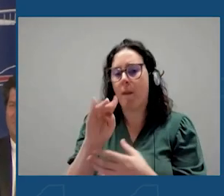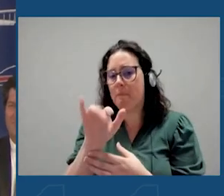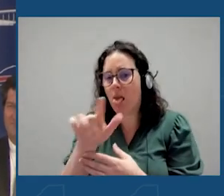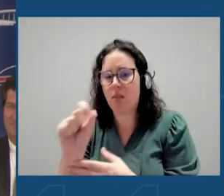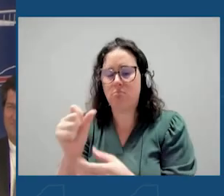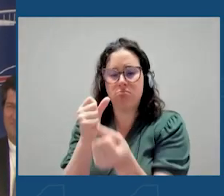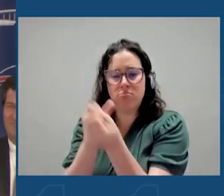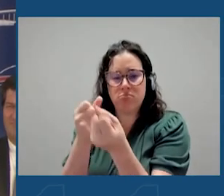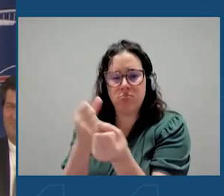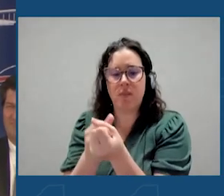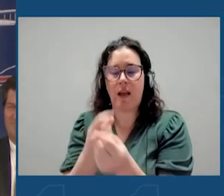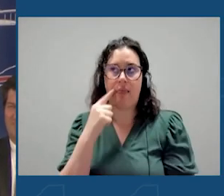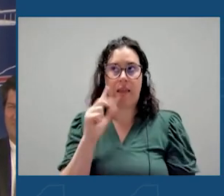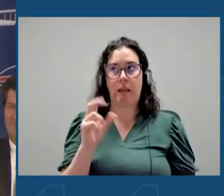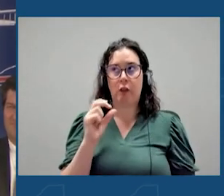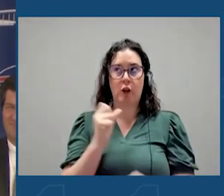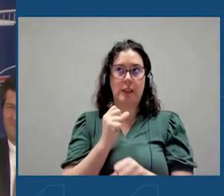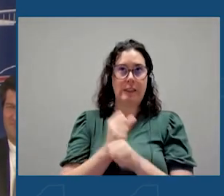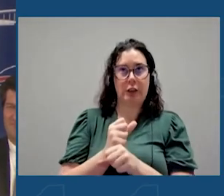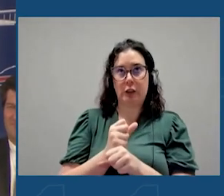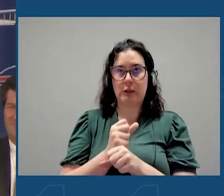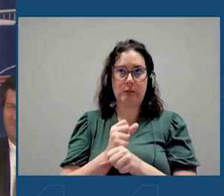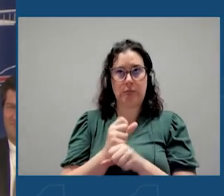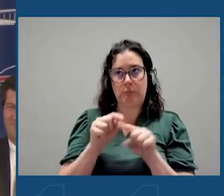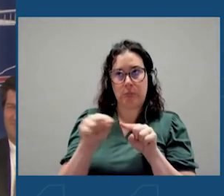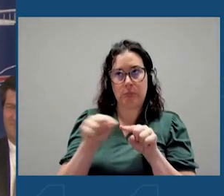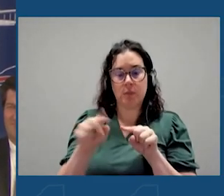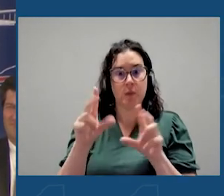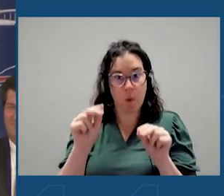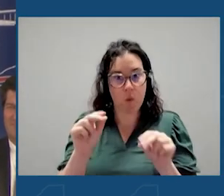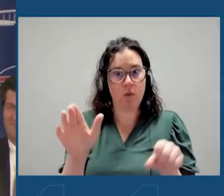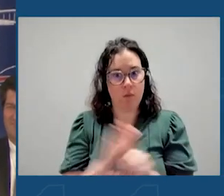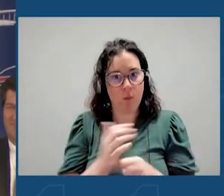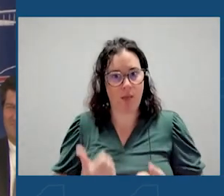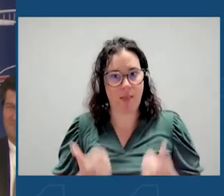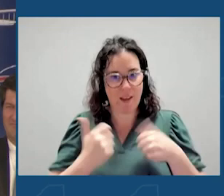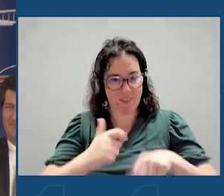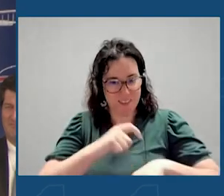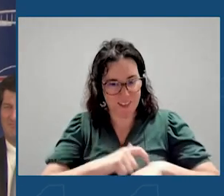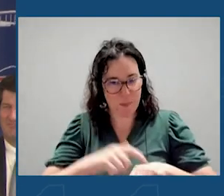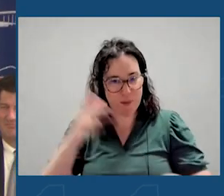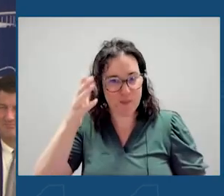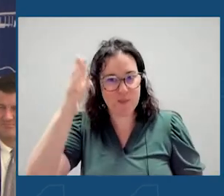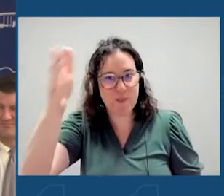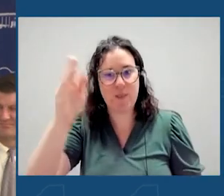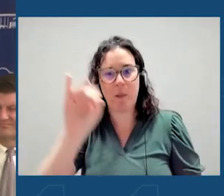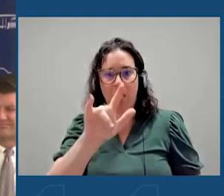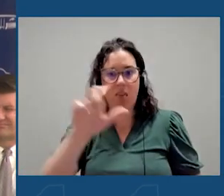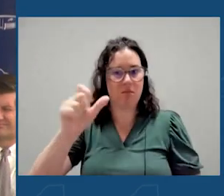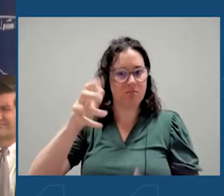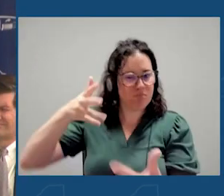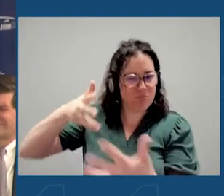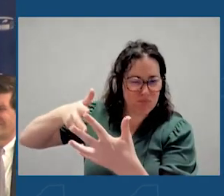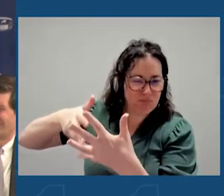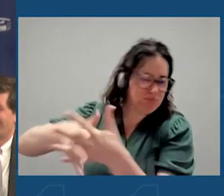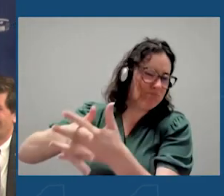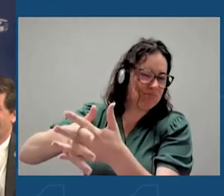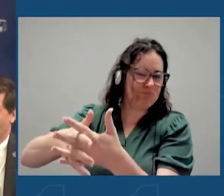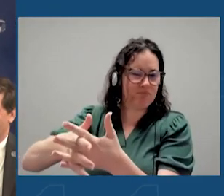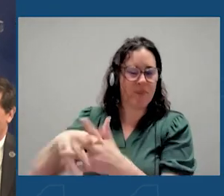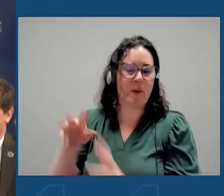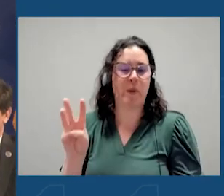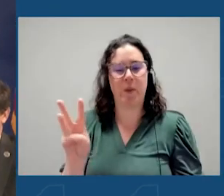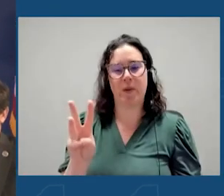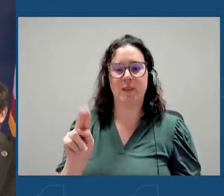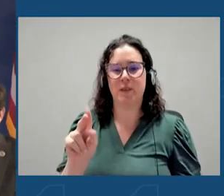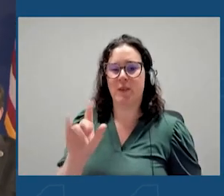30 years. I think of it as a lifetime. I think of it as a future. The Bills are now secured in Western New York, and that's something that we should all